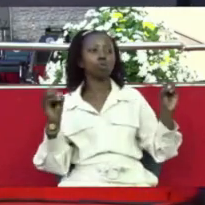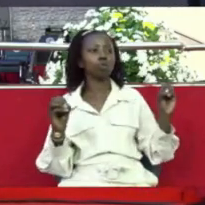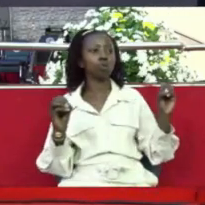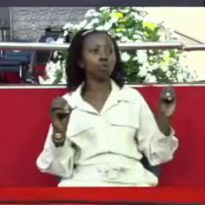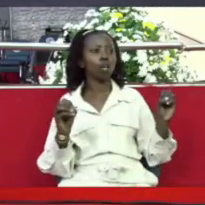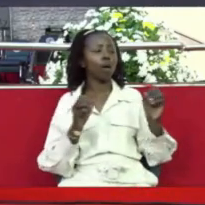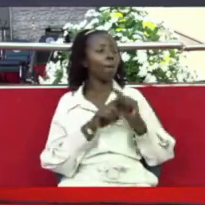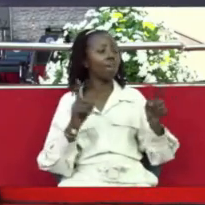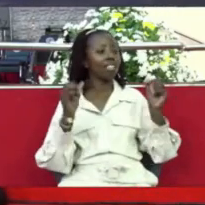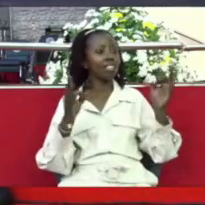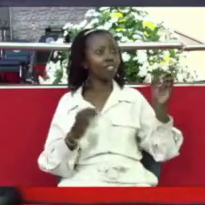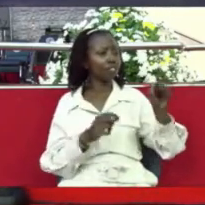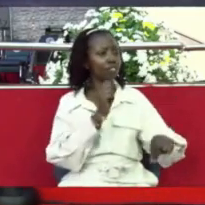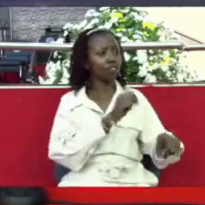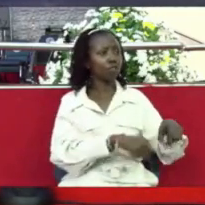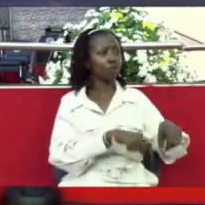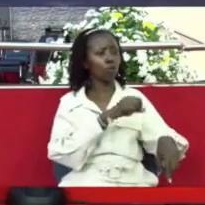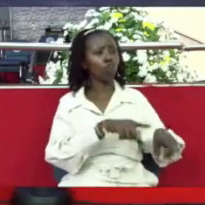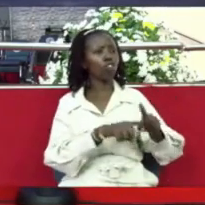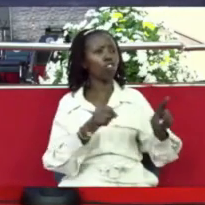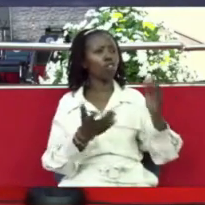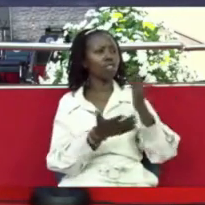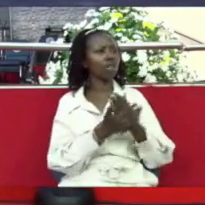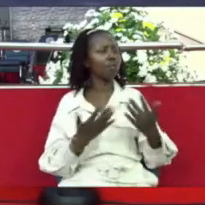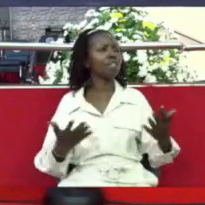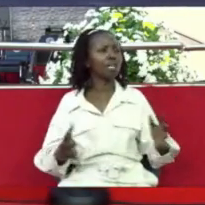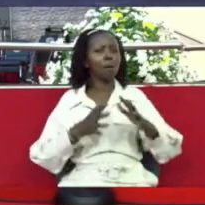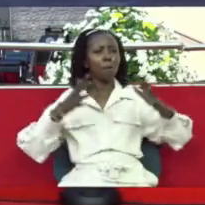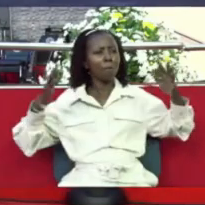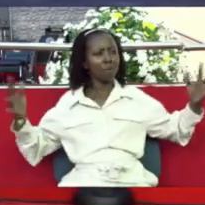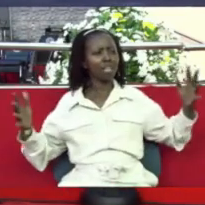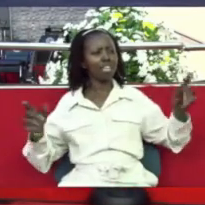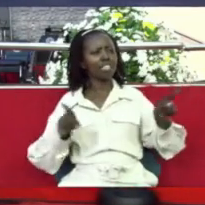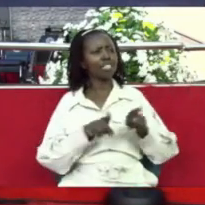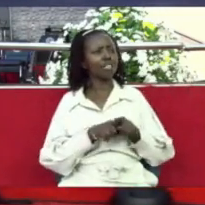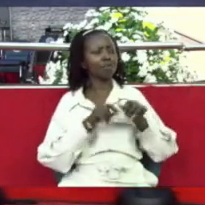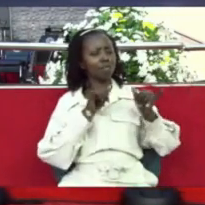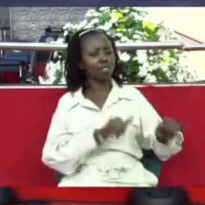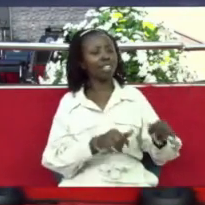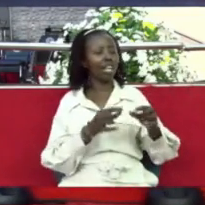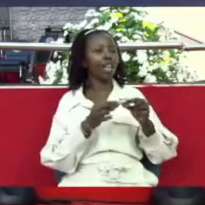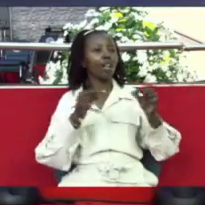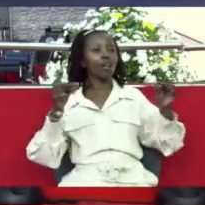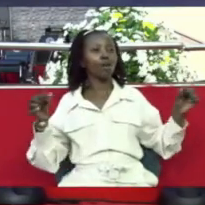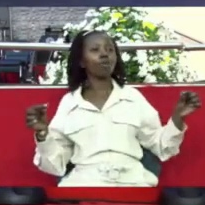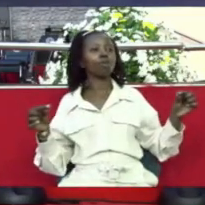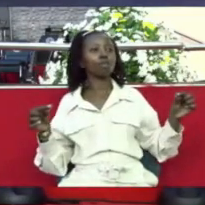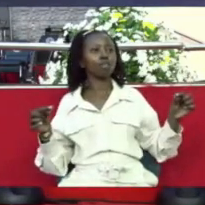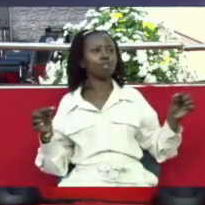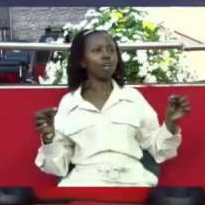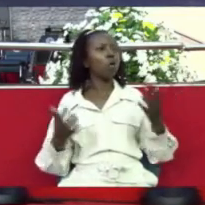something that is bigger and more enduring, kama unapanda kwa sababu ya kitu kikubwa na ambacho kinakaa kwa muda, or